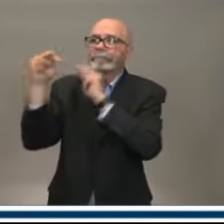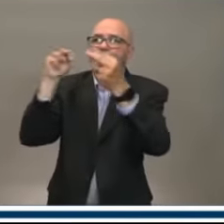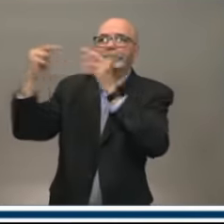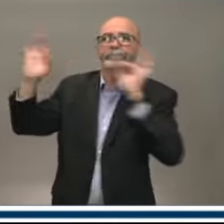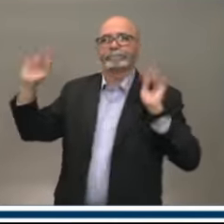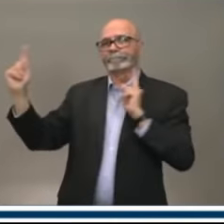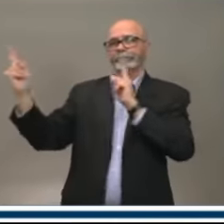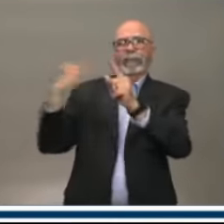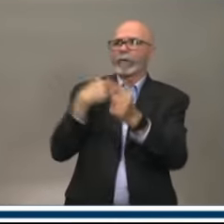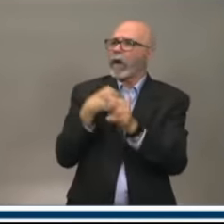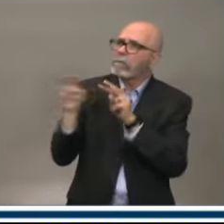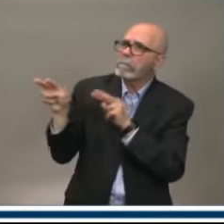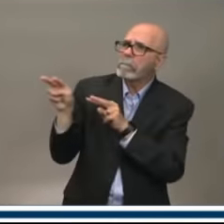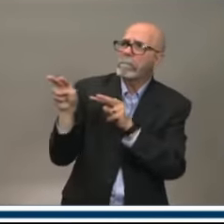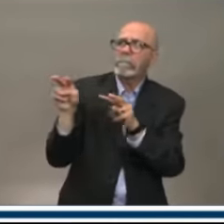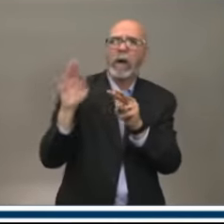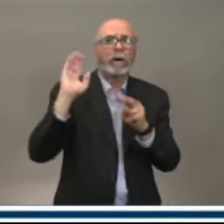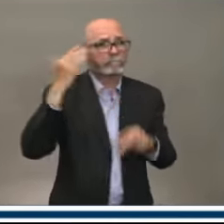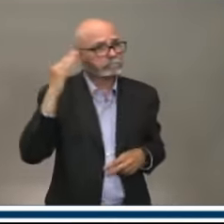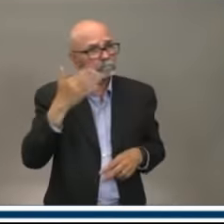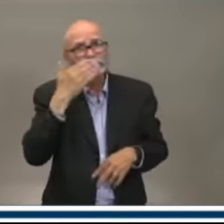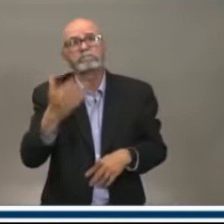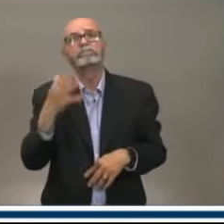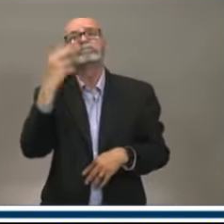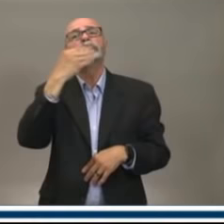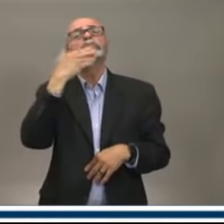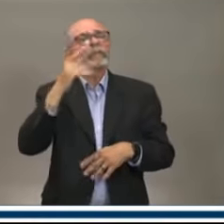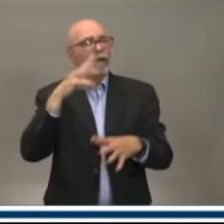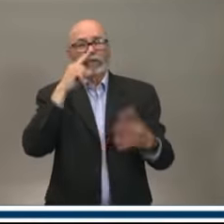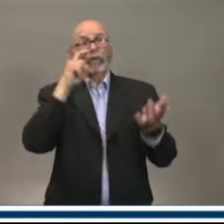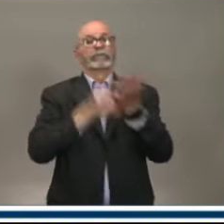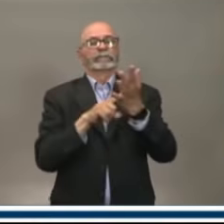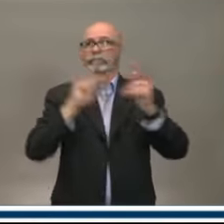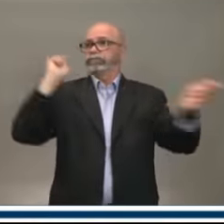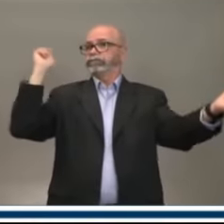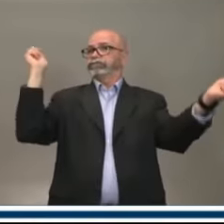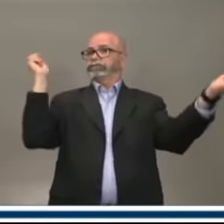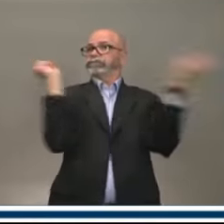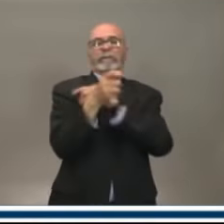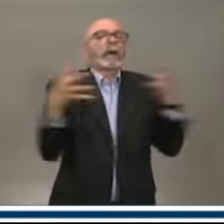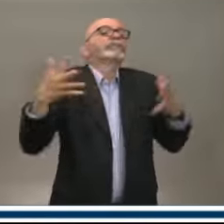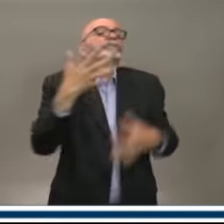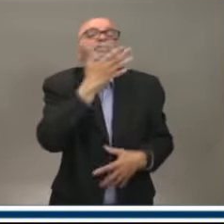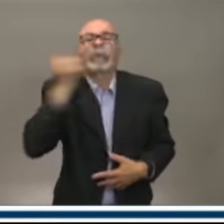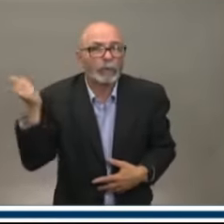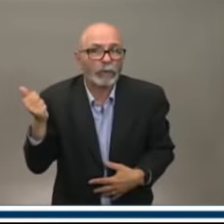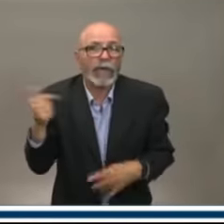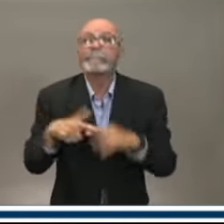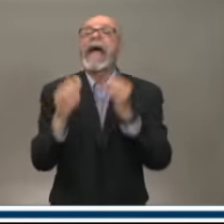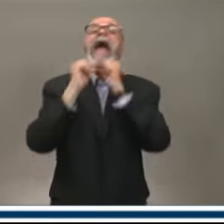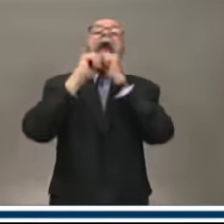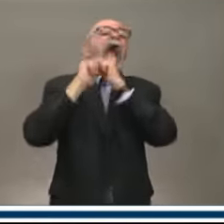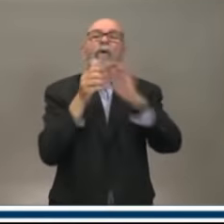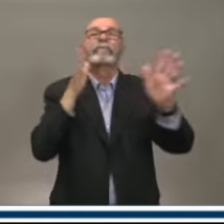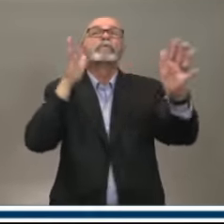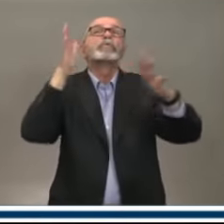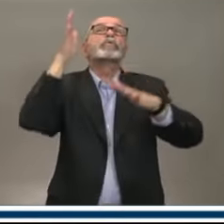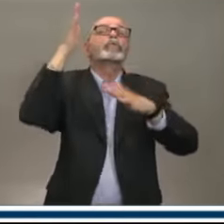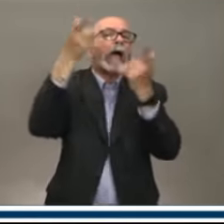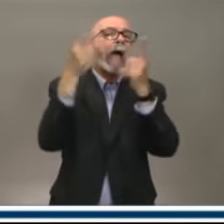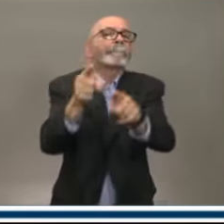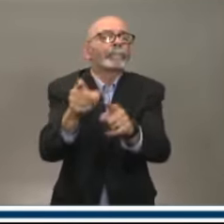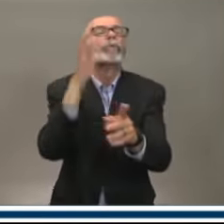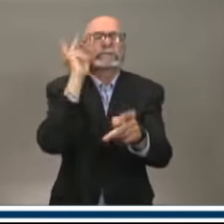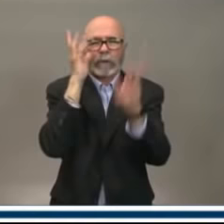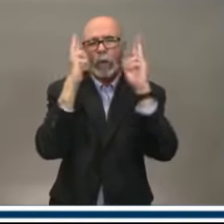think about that actually has made life different but maybe better? And how do we carry those forward into the future to continue to make Nova Scotia,